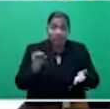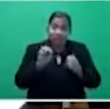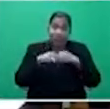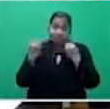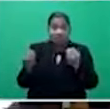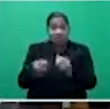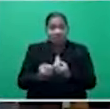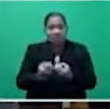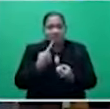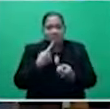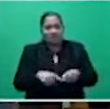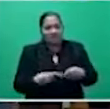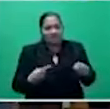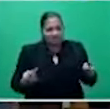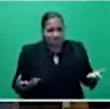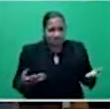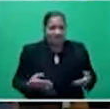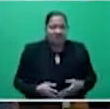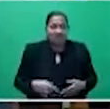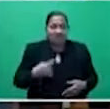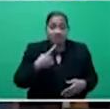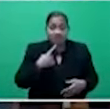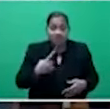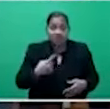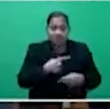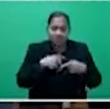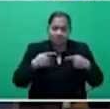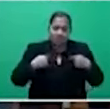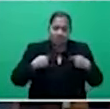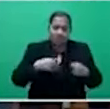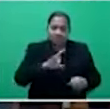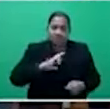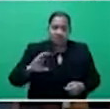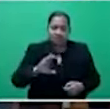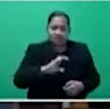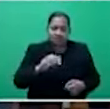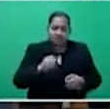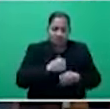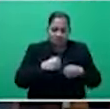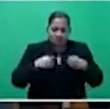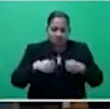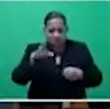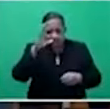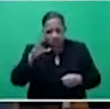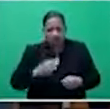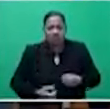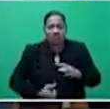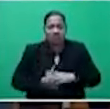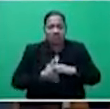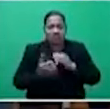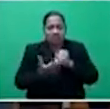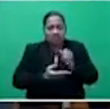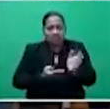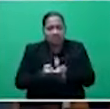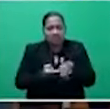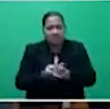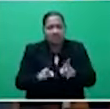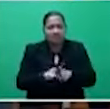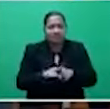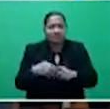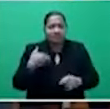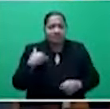otherwise. It says, we ask citizens in all countries about their personal experience with corruption in accessing basic services, such as healthcare and education,